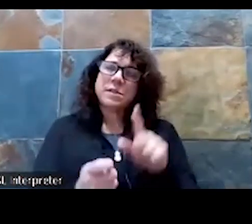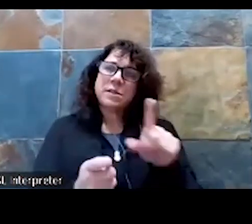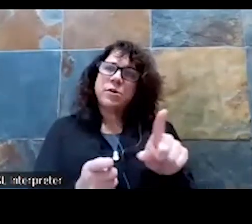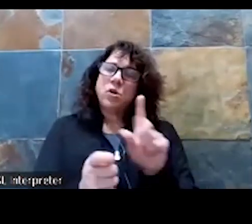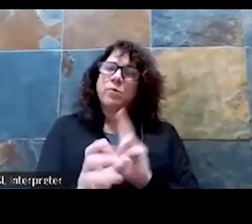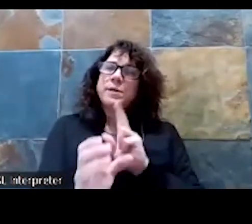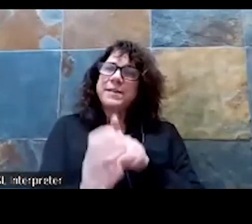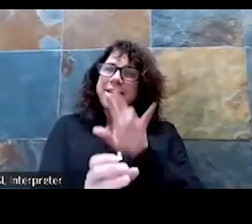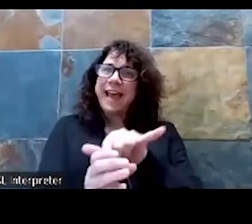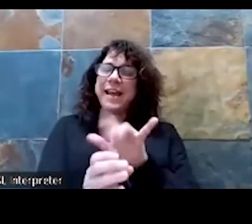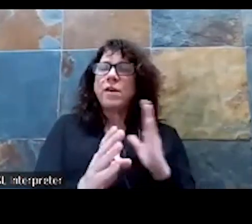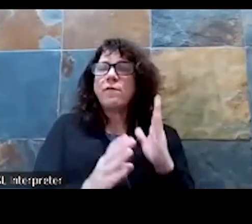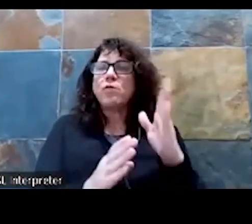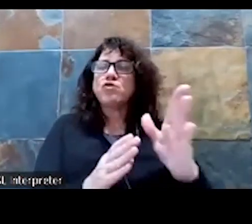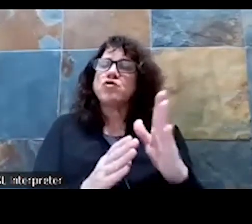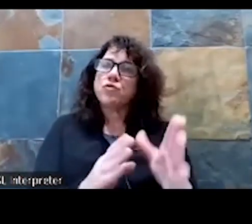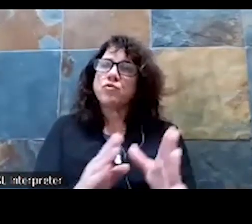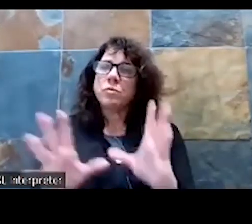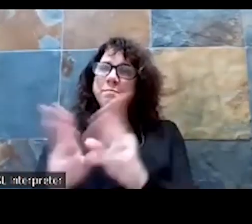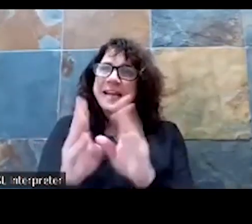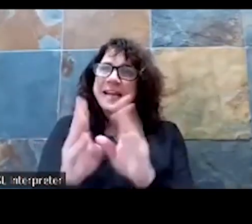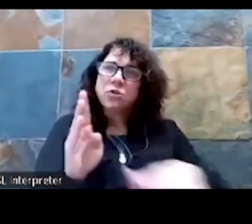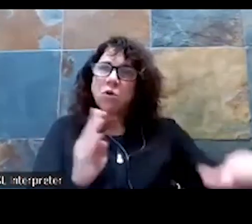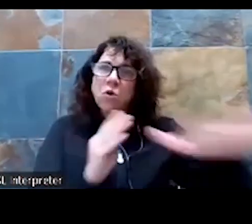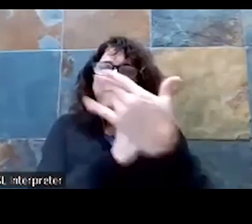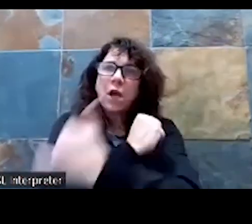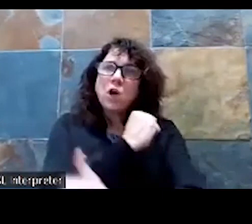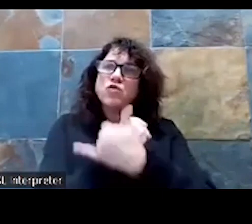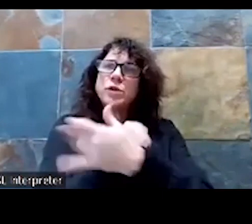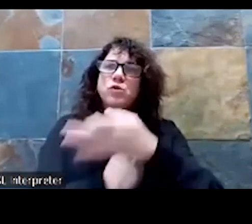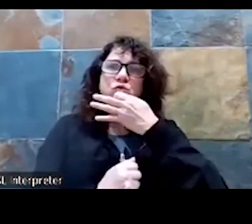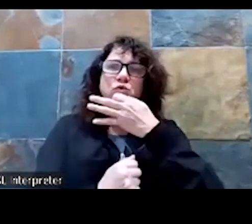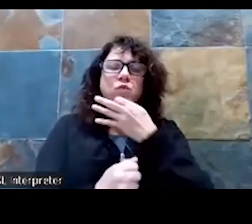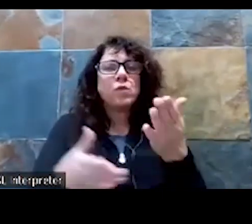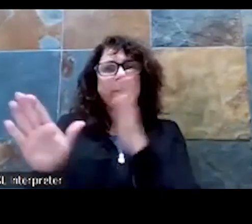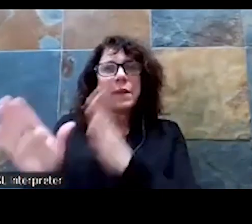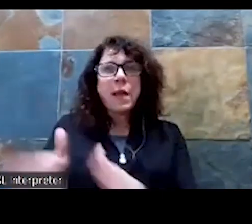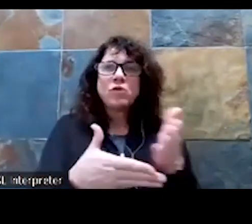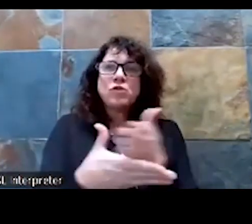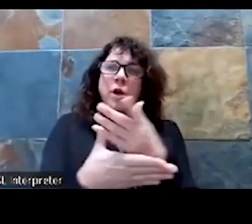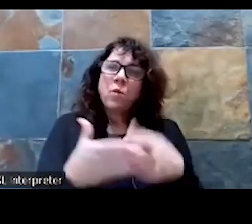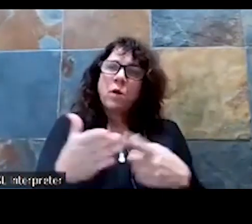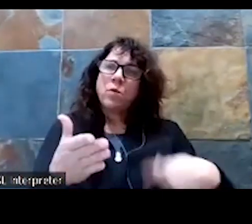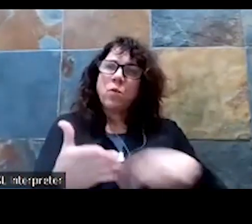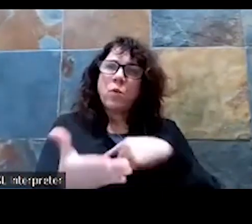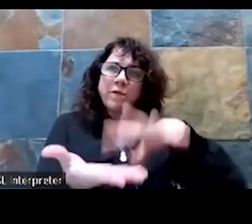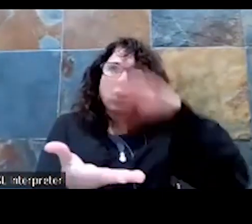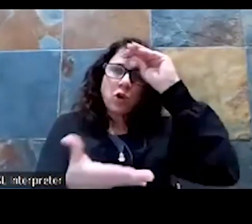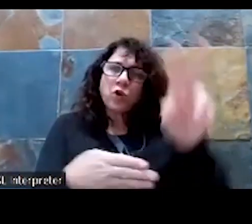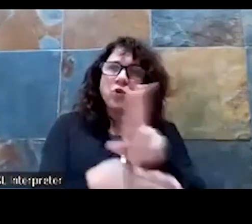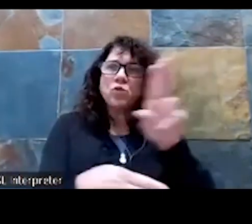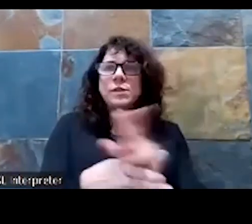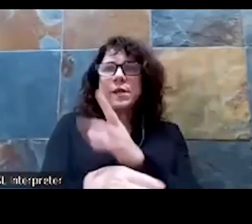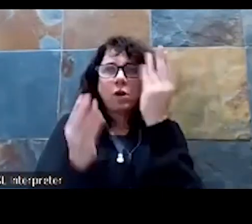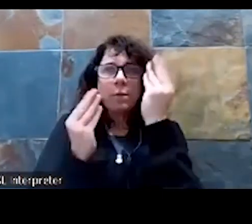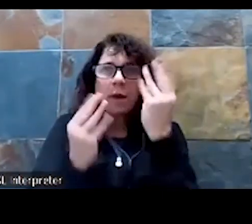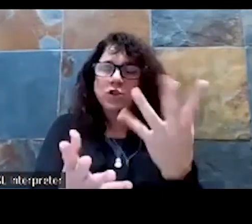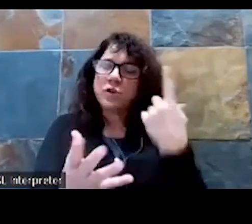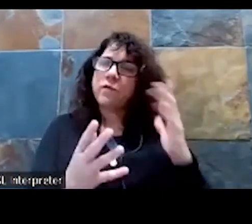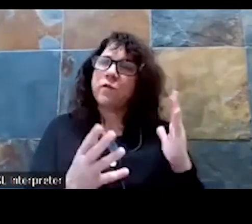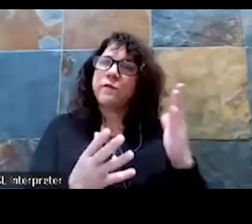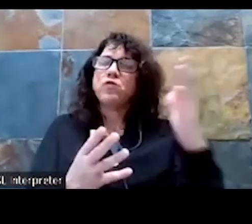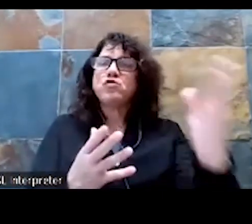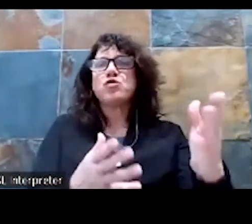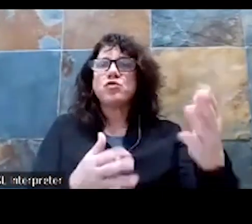community engagements across the country very soon, and we plan to share what we learn and use the information to help inform future